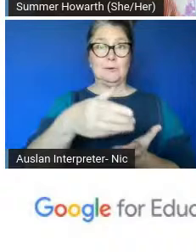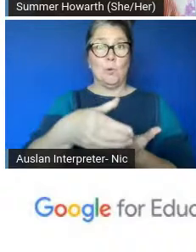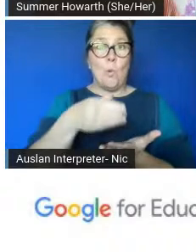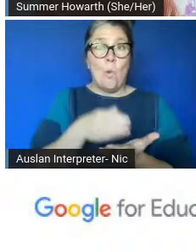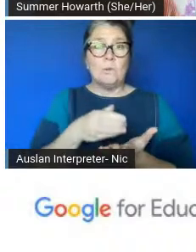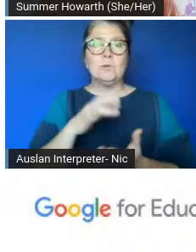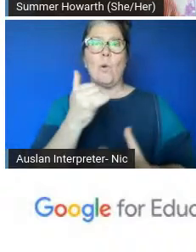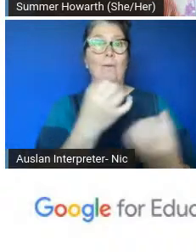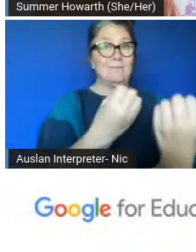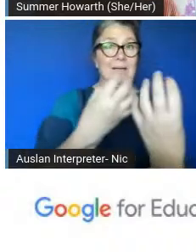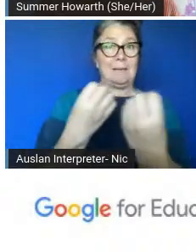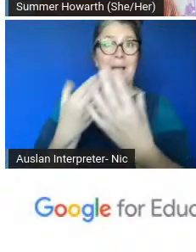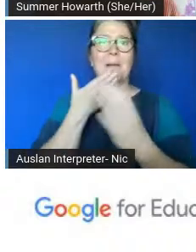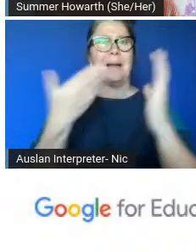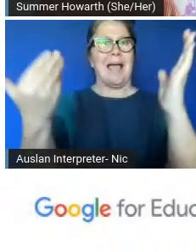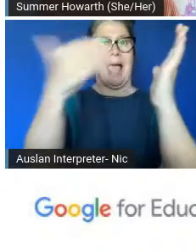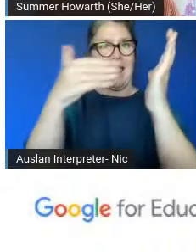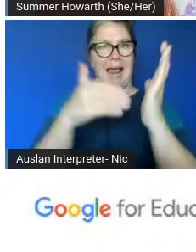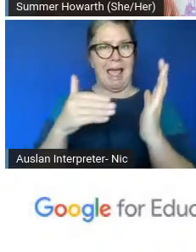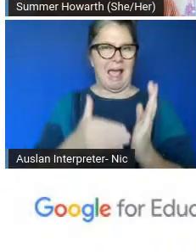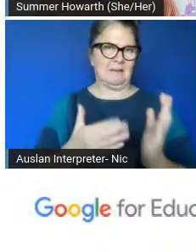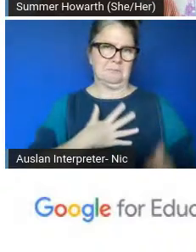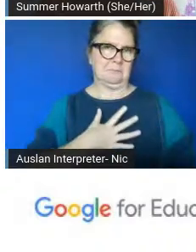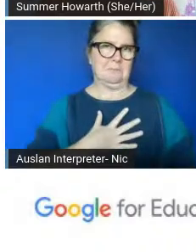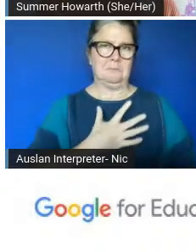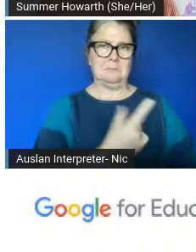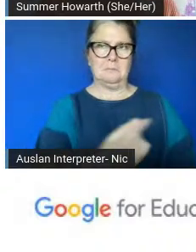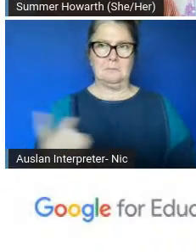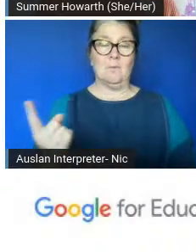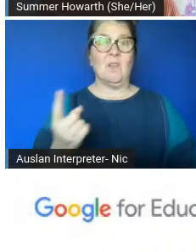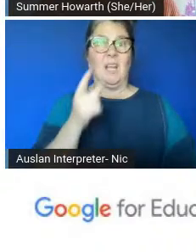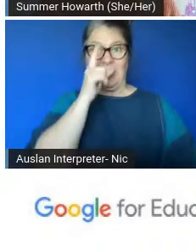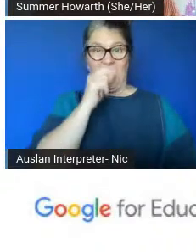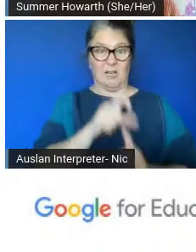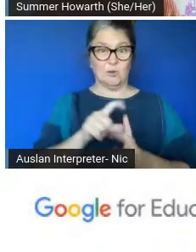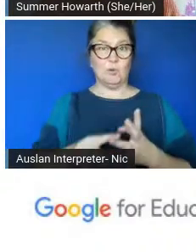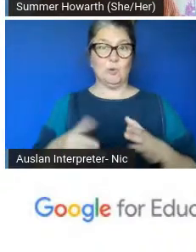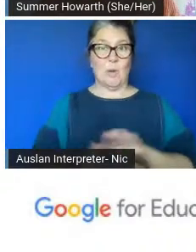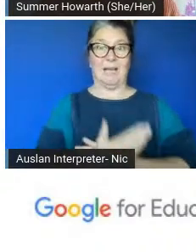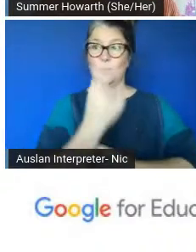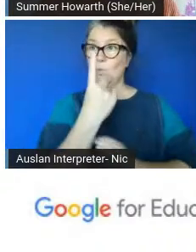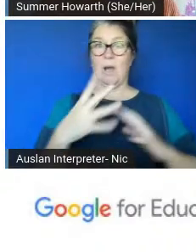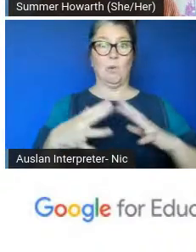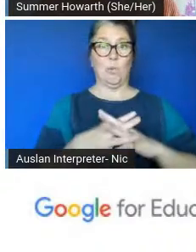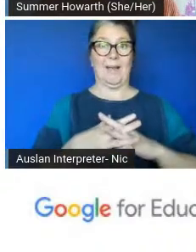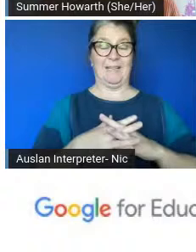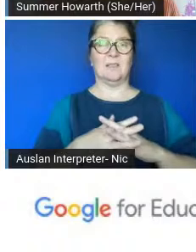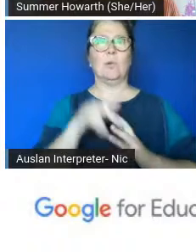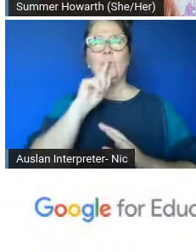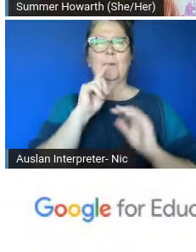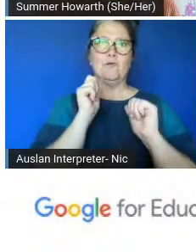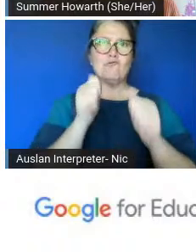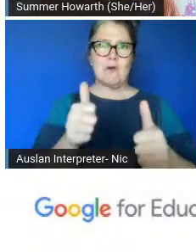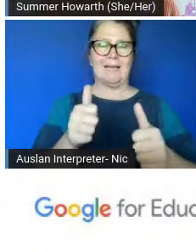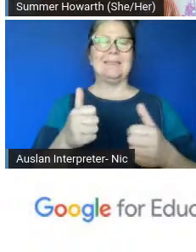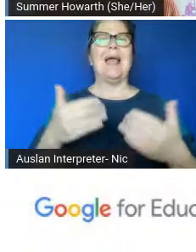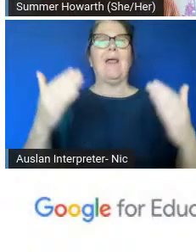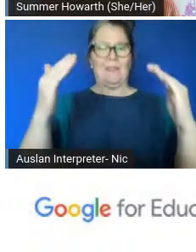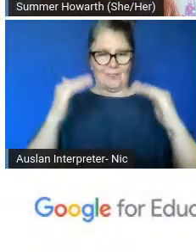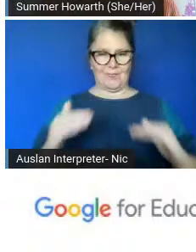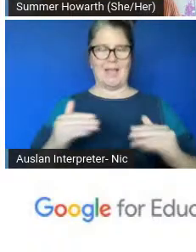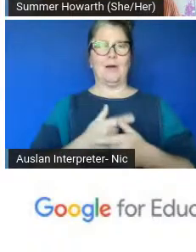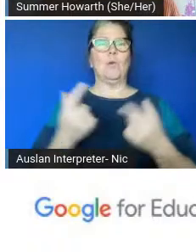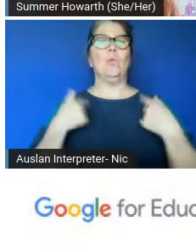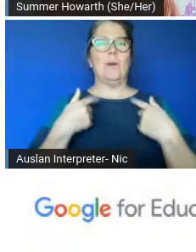happy to give that. But if you can do that within the next week, then we will issue you a micro-credential. We